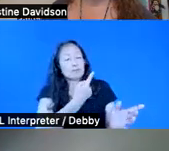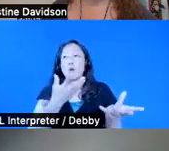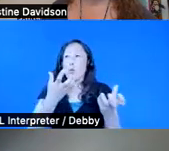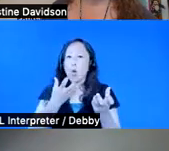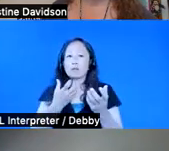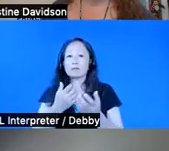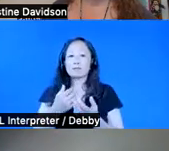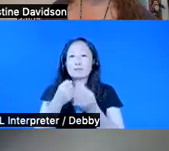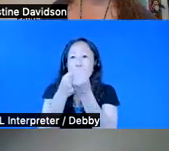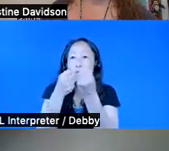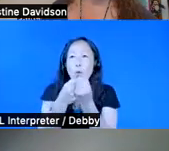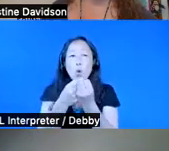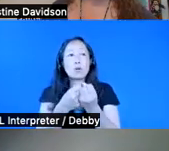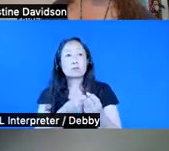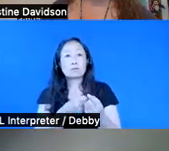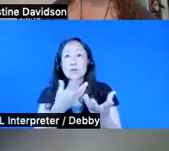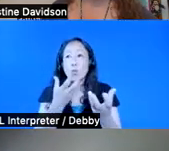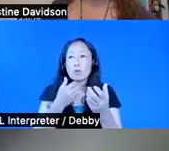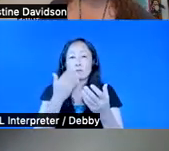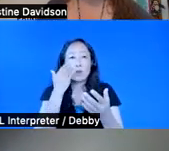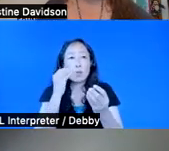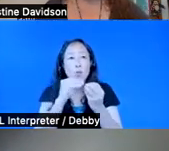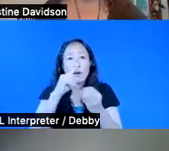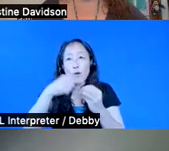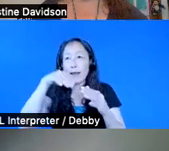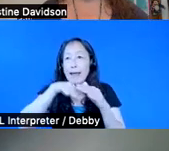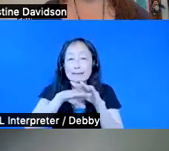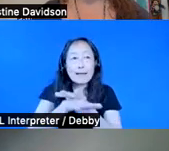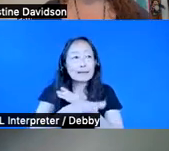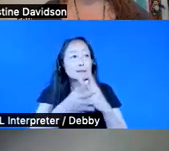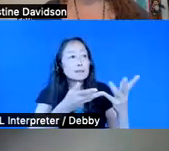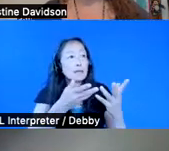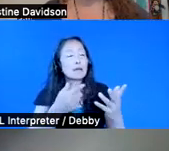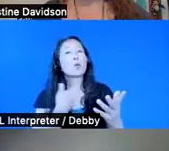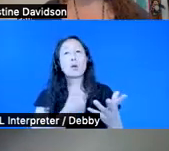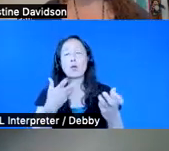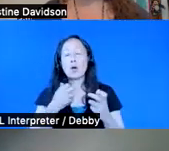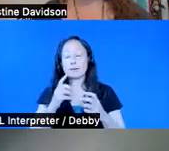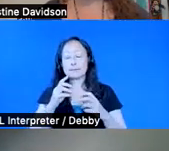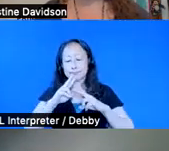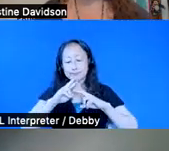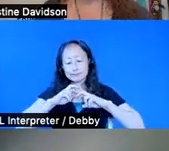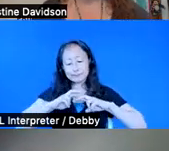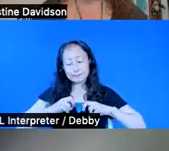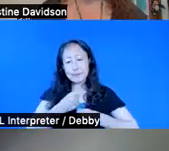just want to check our own biases to be open and loving and to be trusted, right?